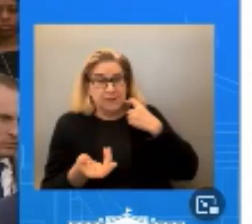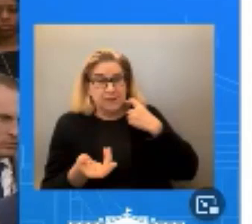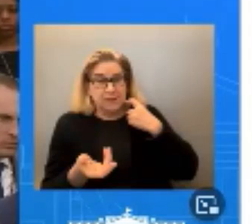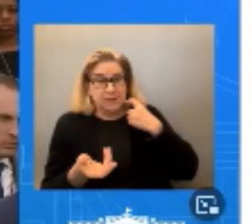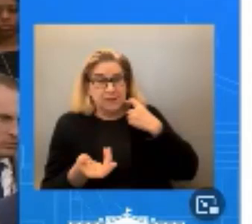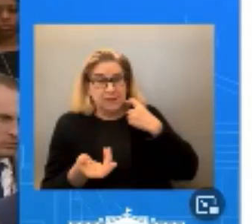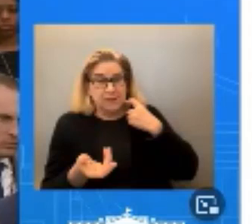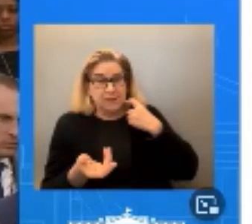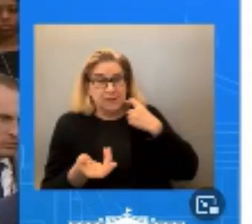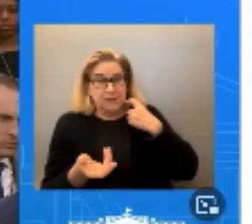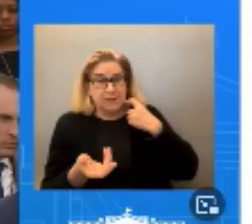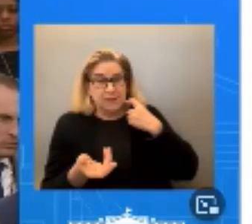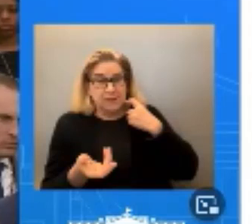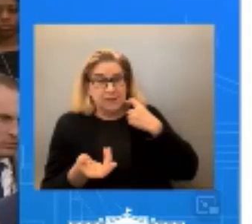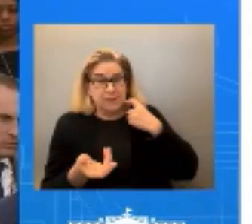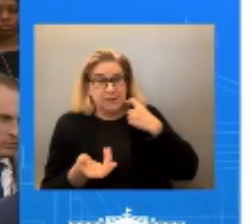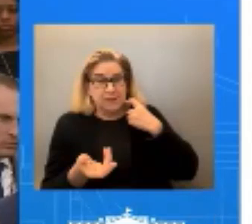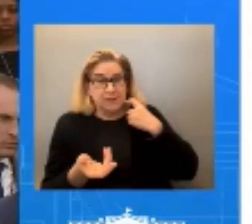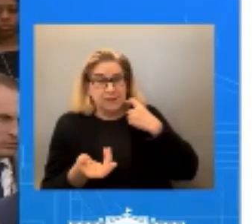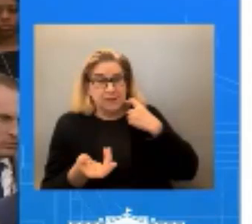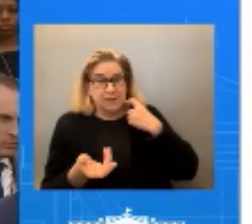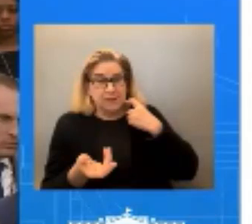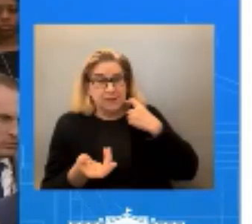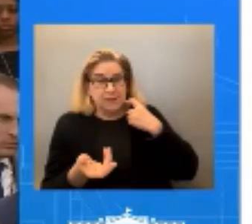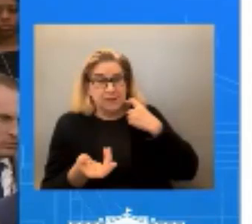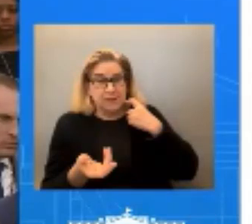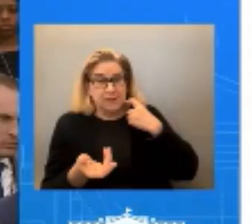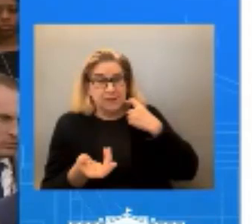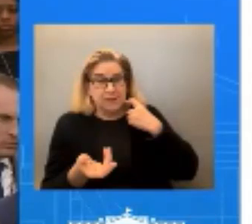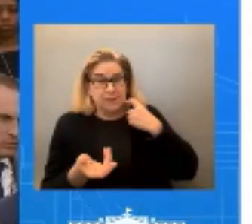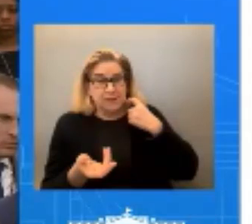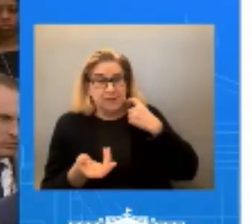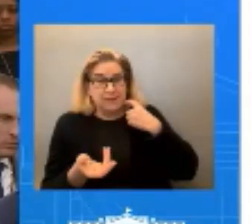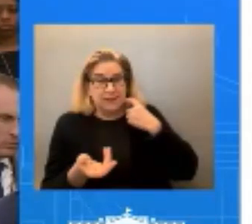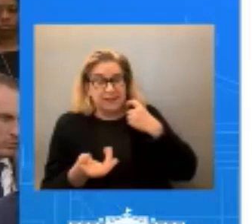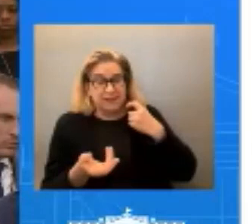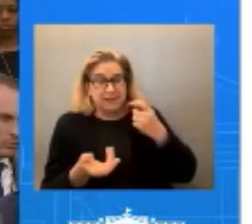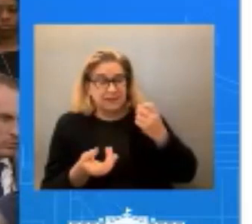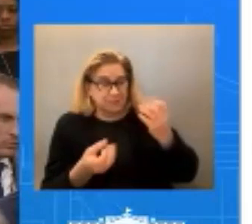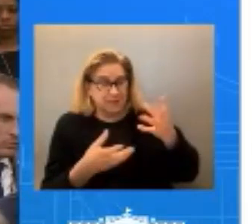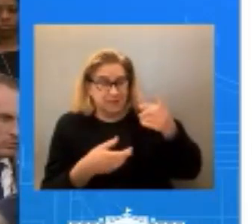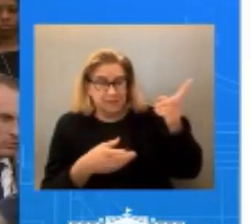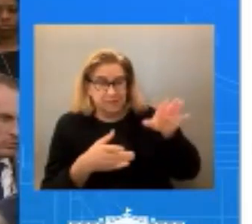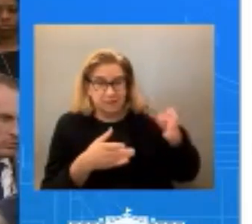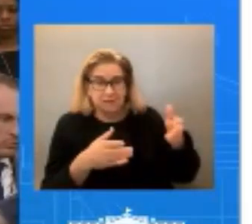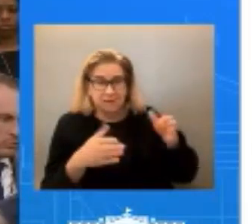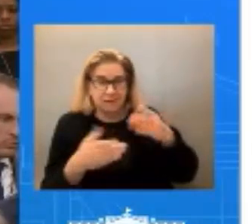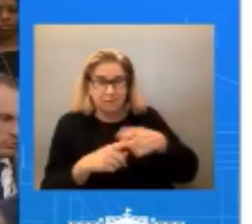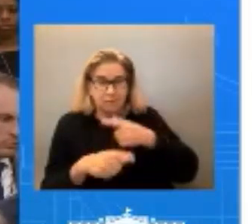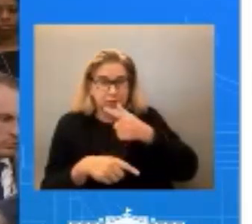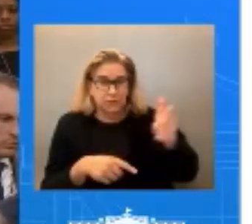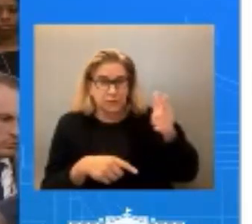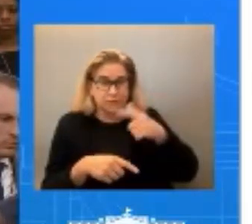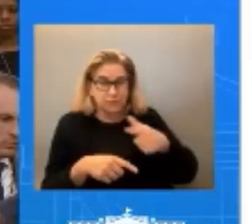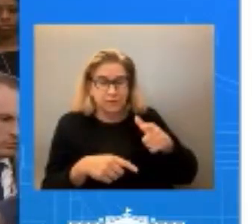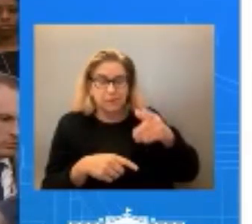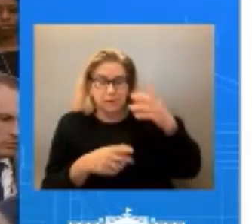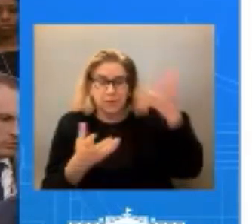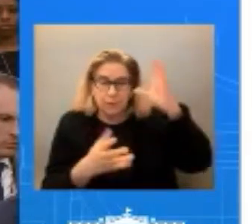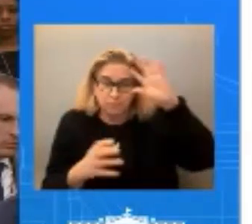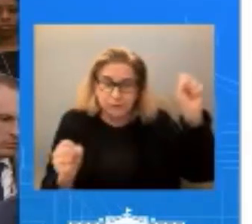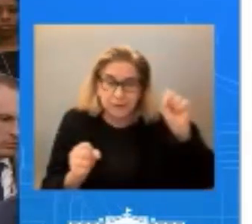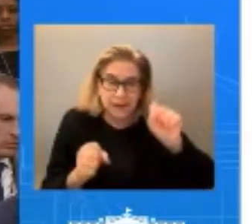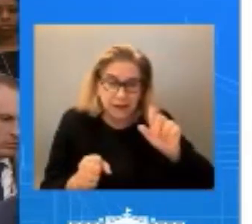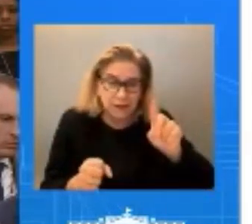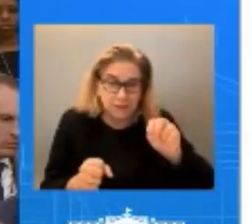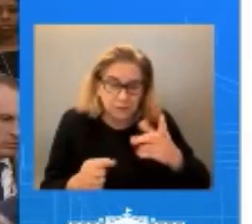a lot. I did like 2 hours of straight gun talk. Do more to move on and control the guns. And please, what